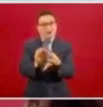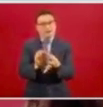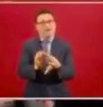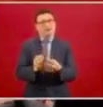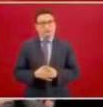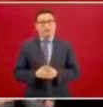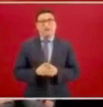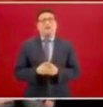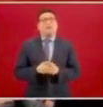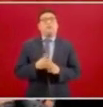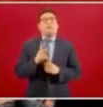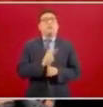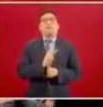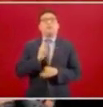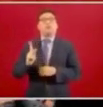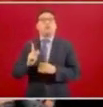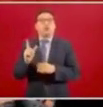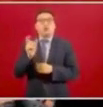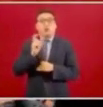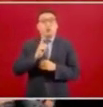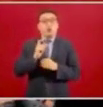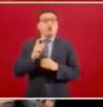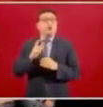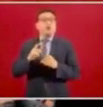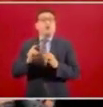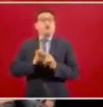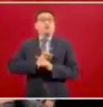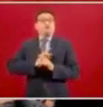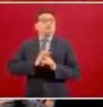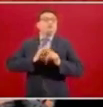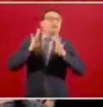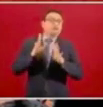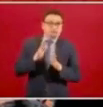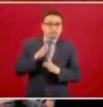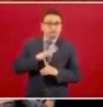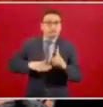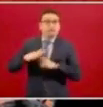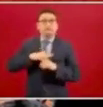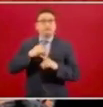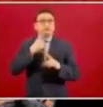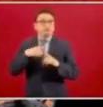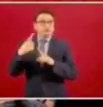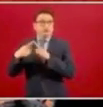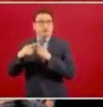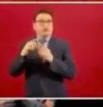that it is possible to identify every single patient, and that is not true. It is incorrect.